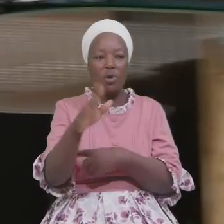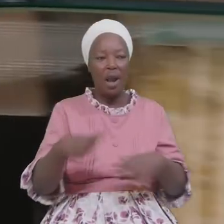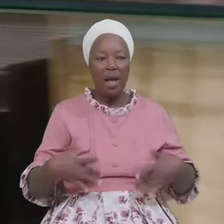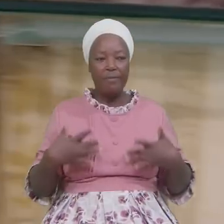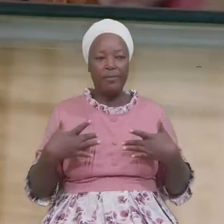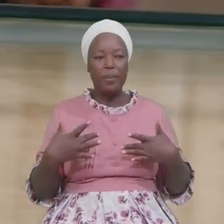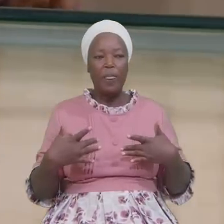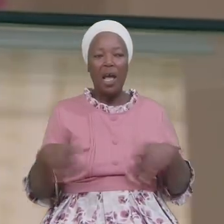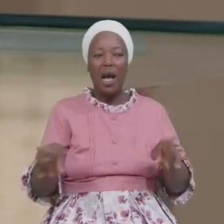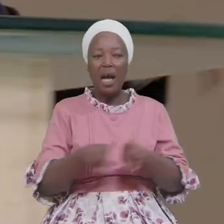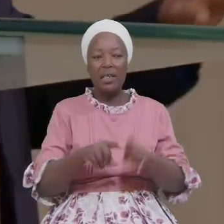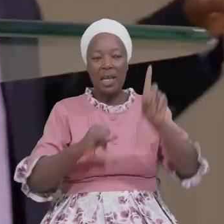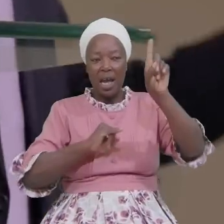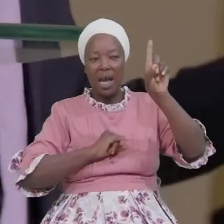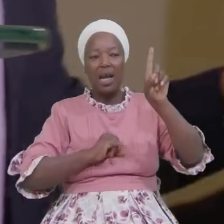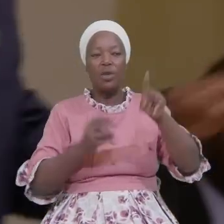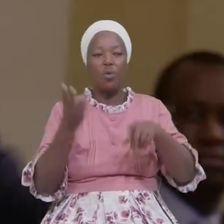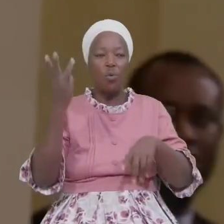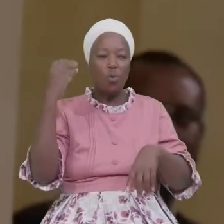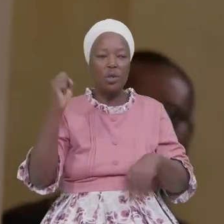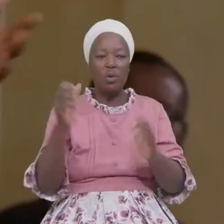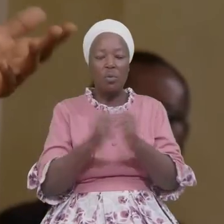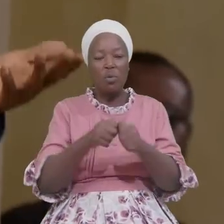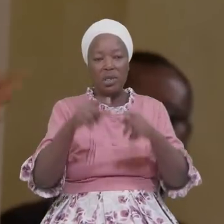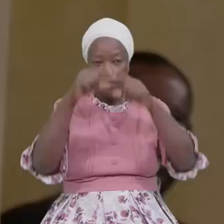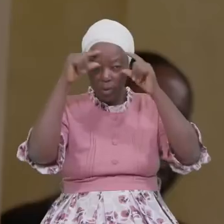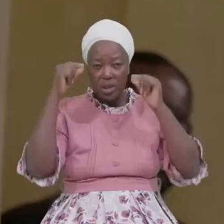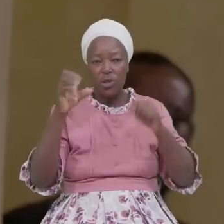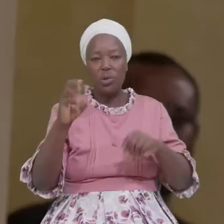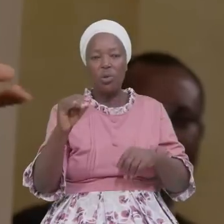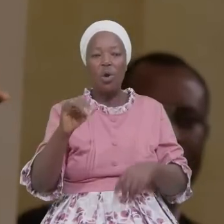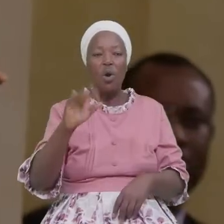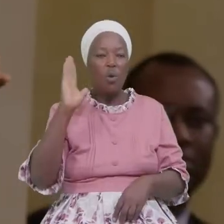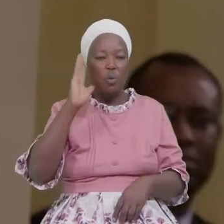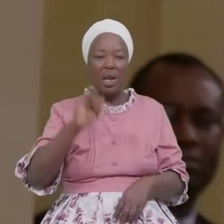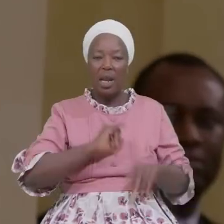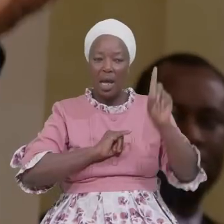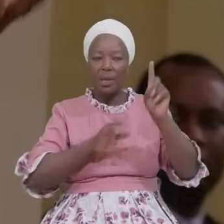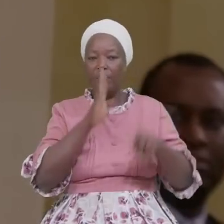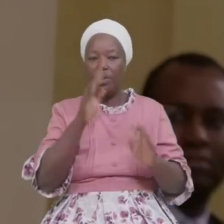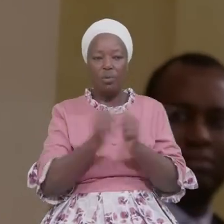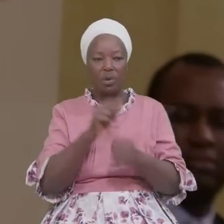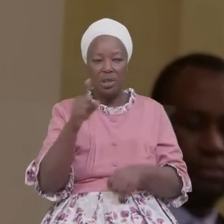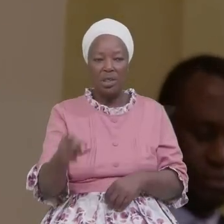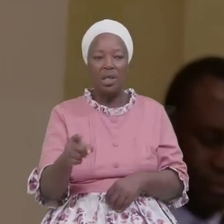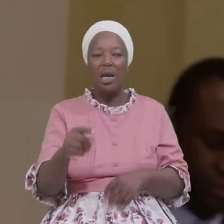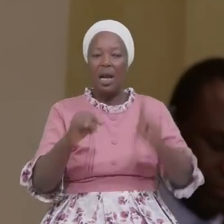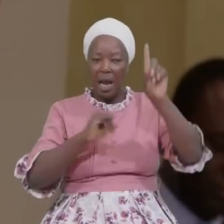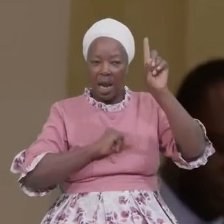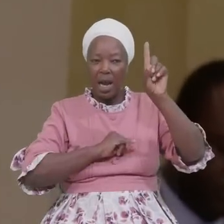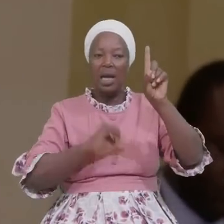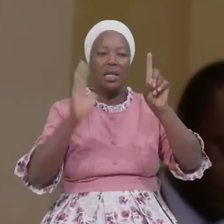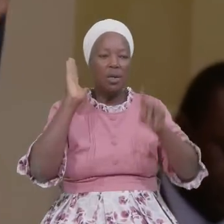life. As I was with Moses, so will I be with thee. I